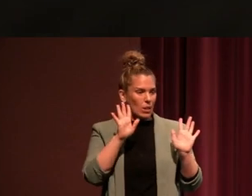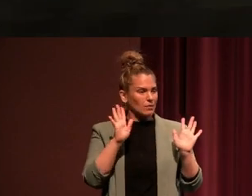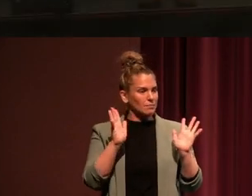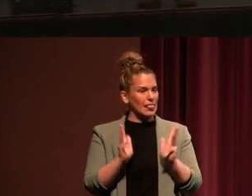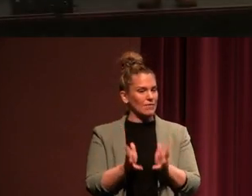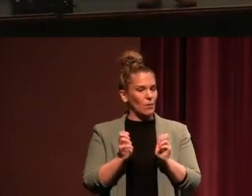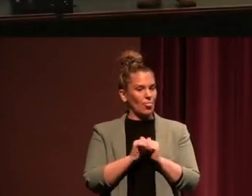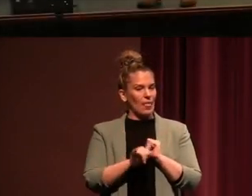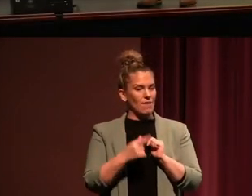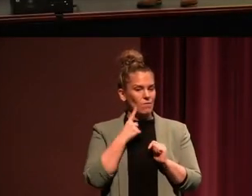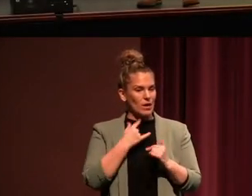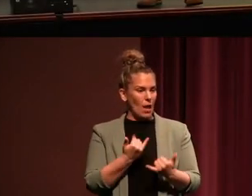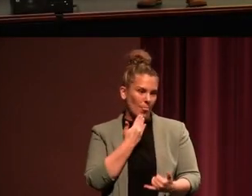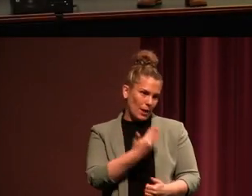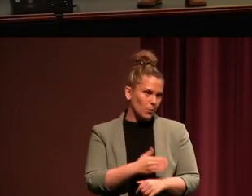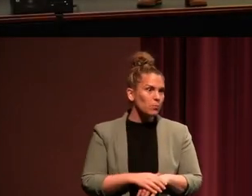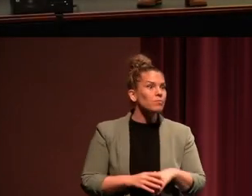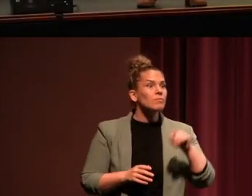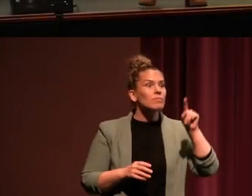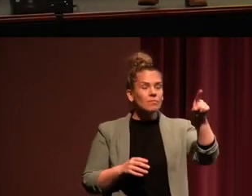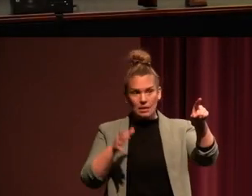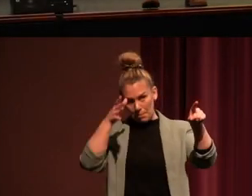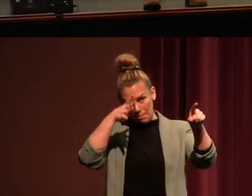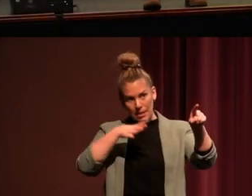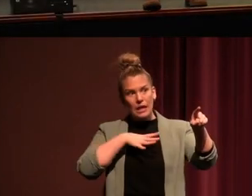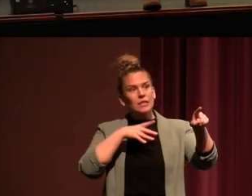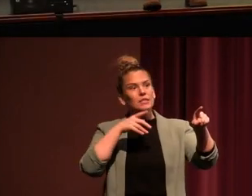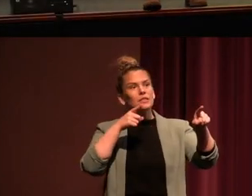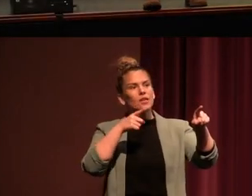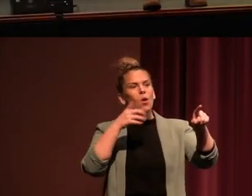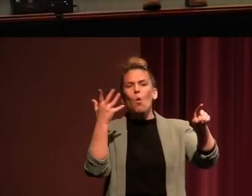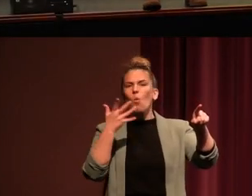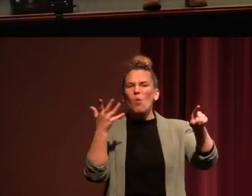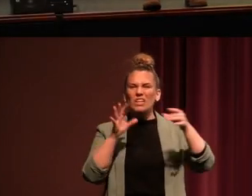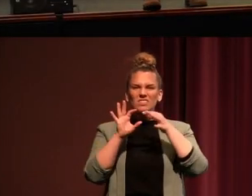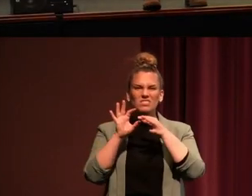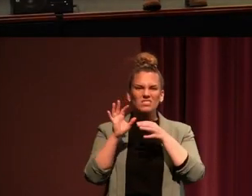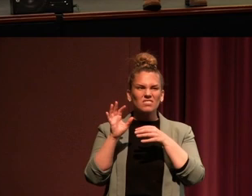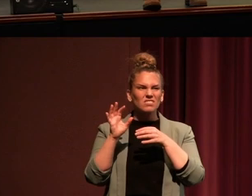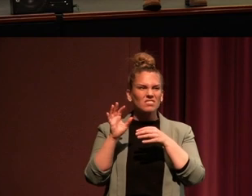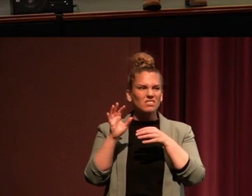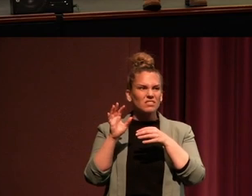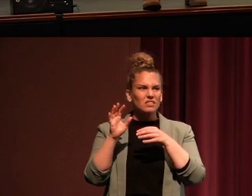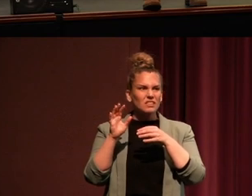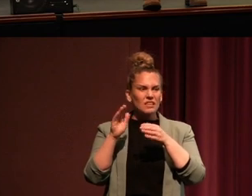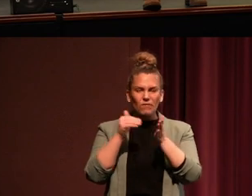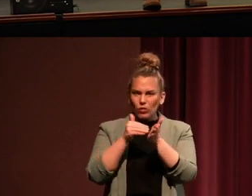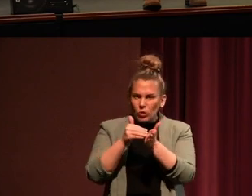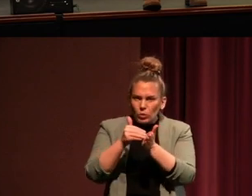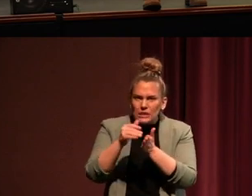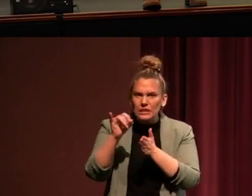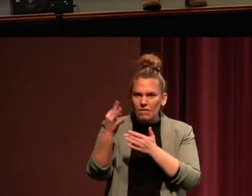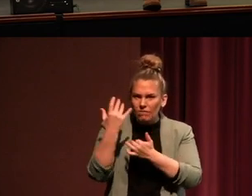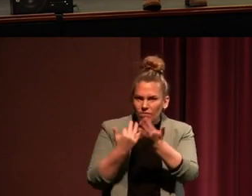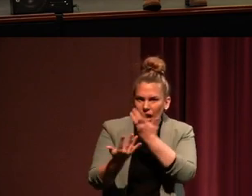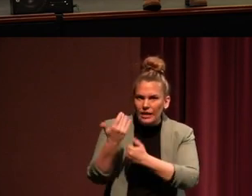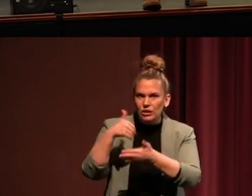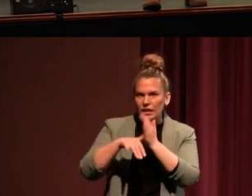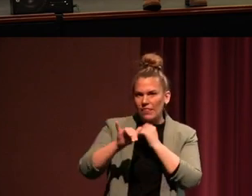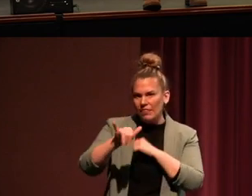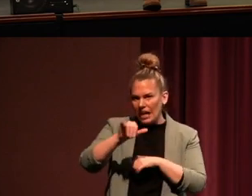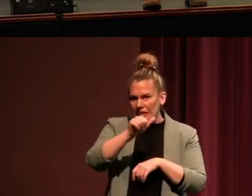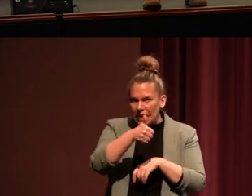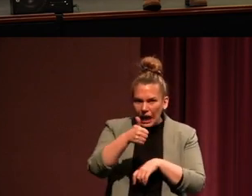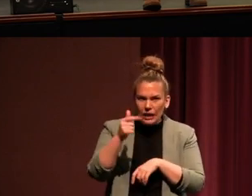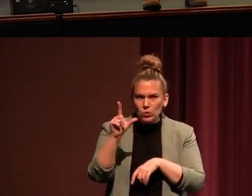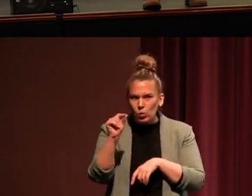question. Yeah. What's the relative frequency of fires in that 12 to 20 year